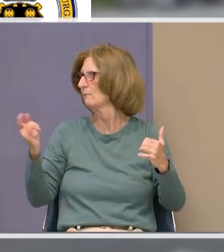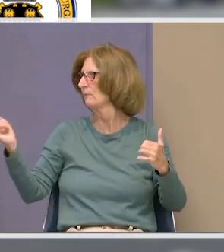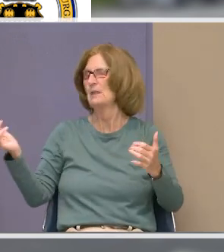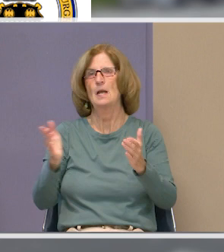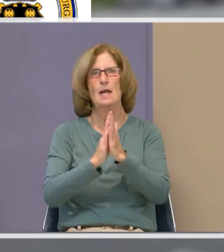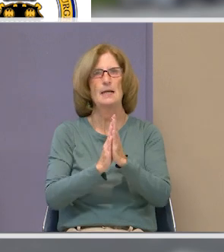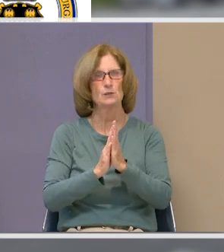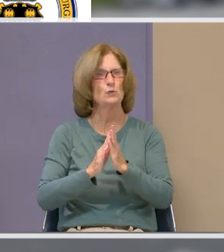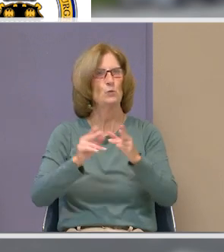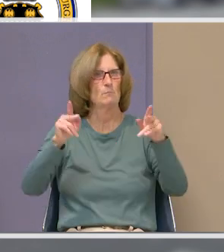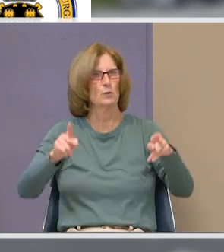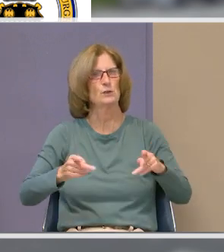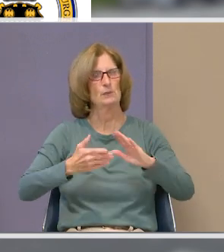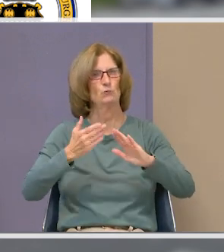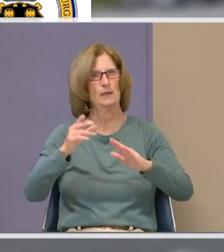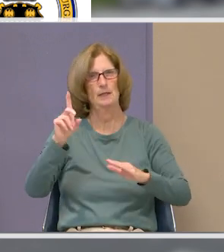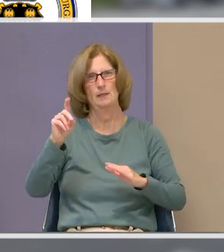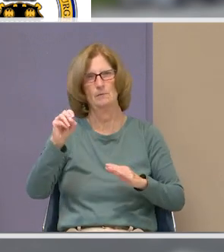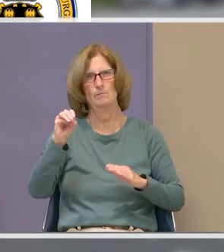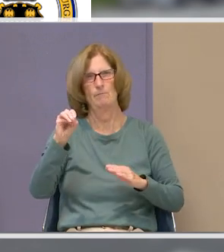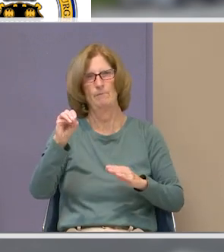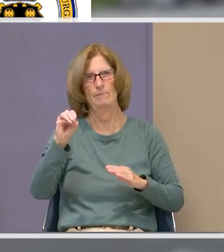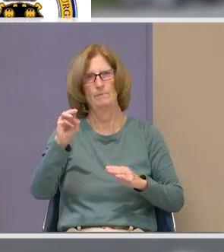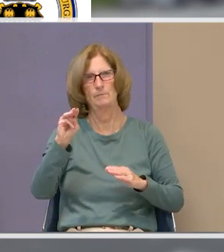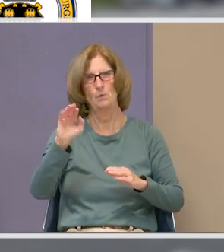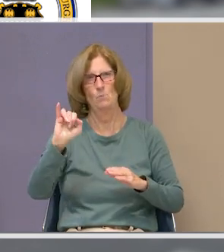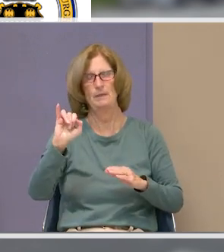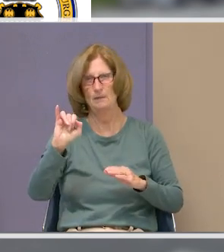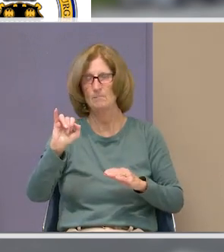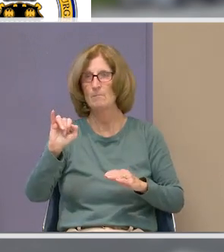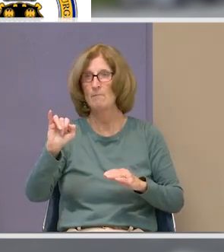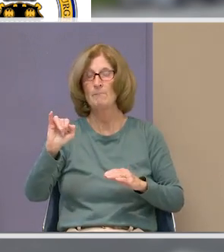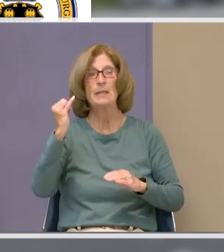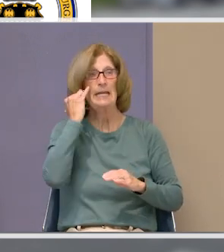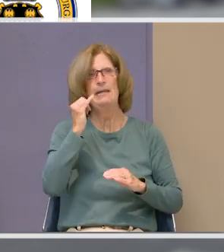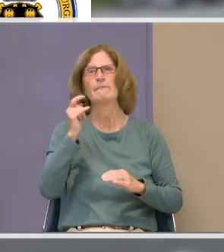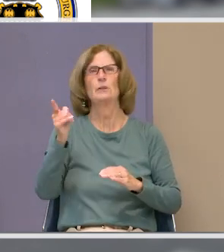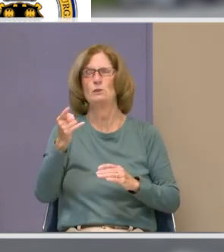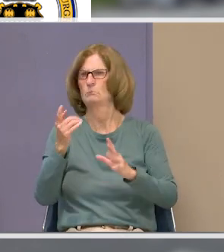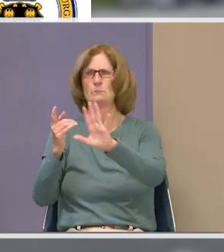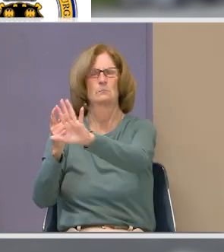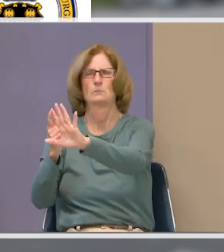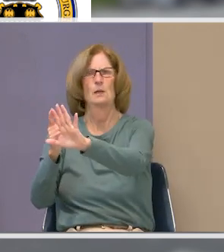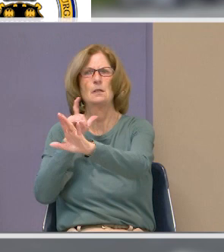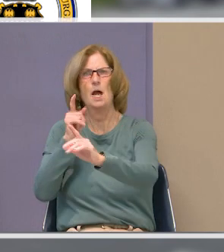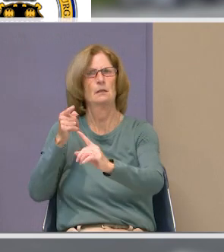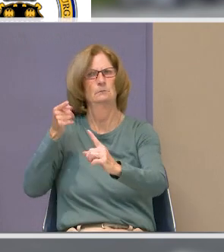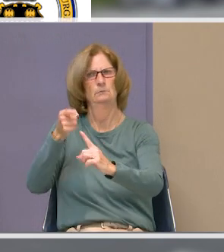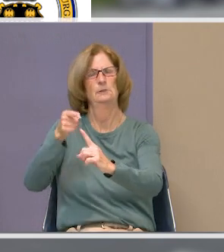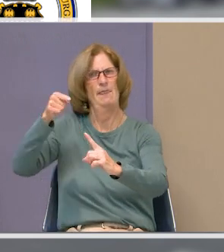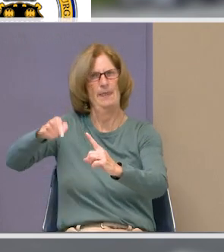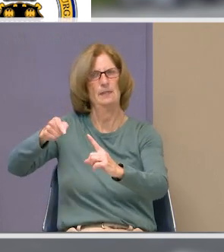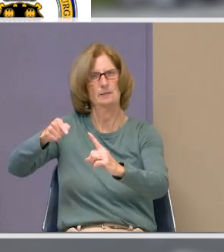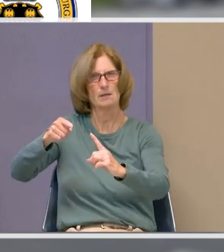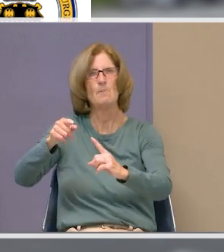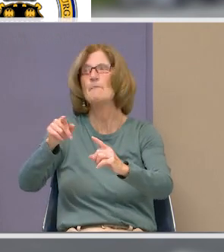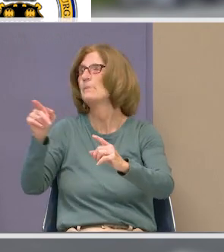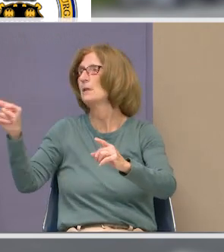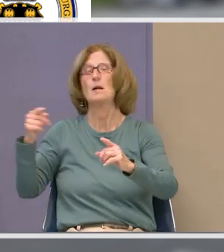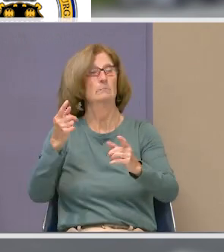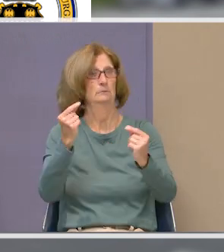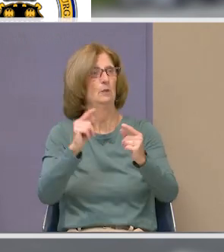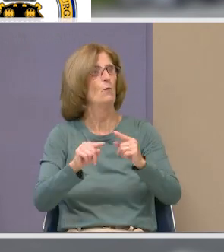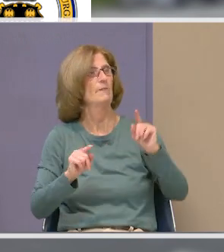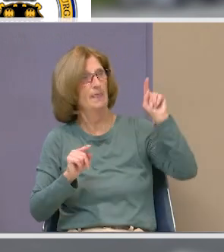to DOMI, and then at the end of the meeting, if folks have questions that are not related to this project, I'll be over there